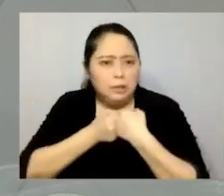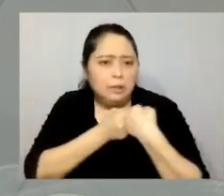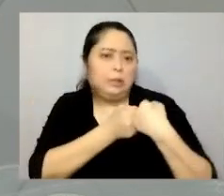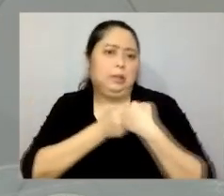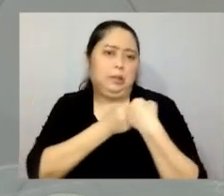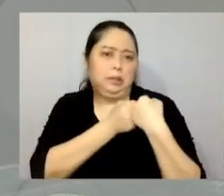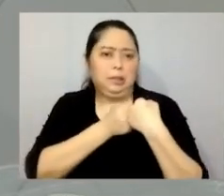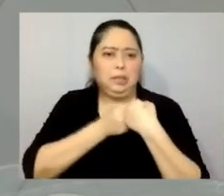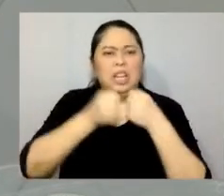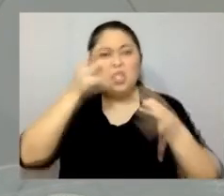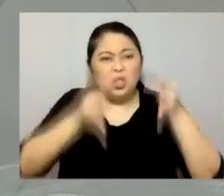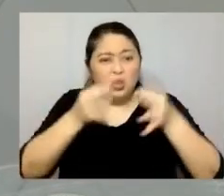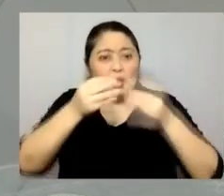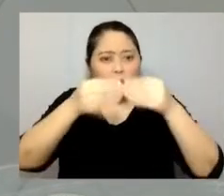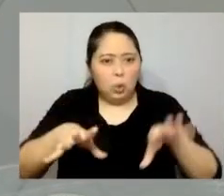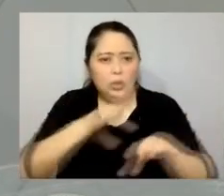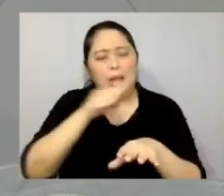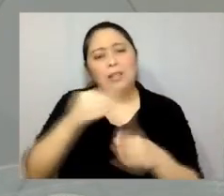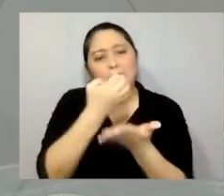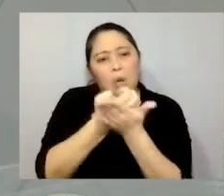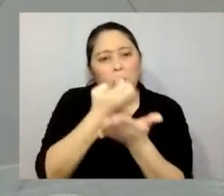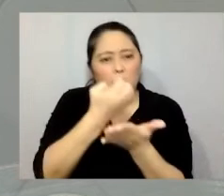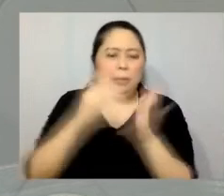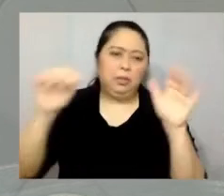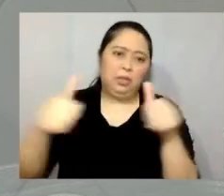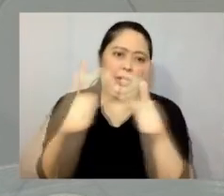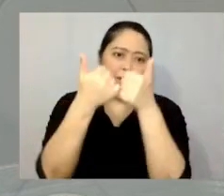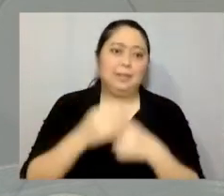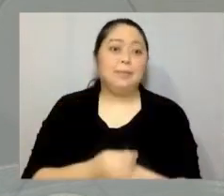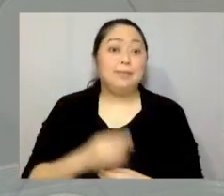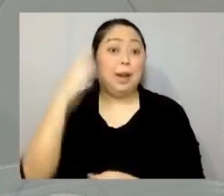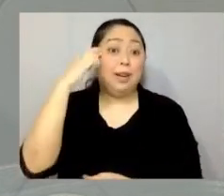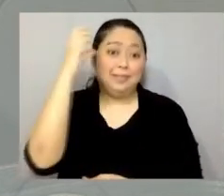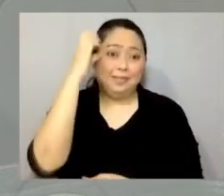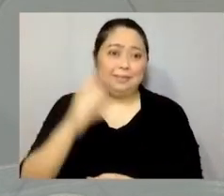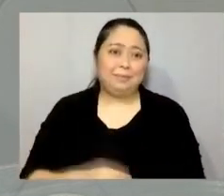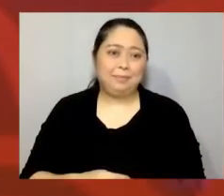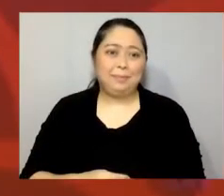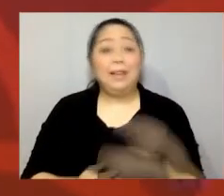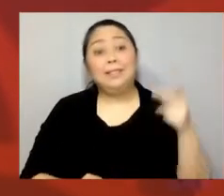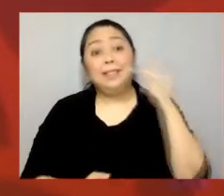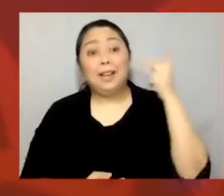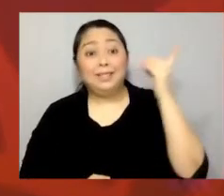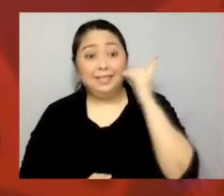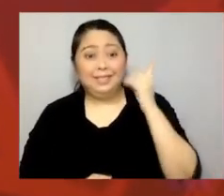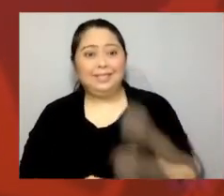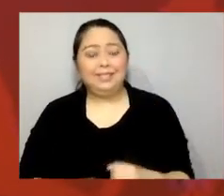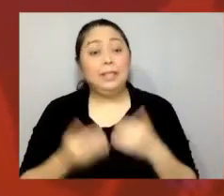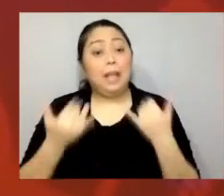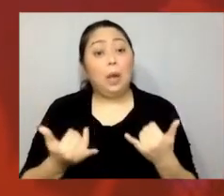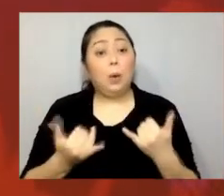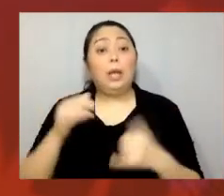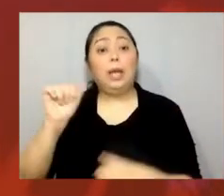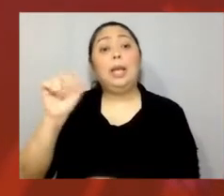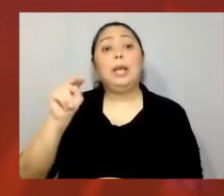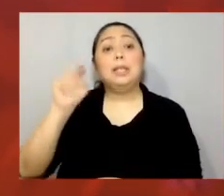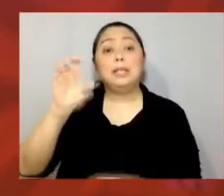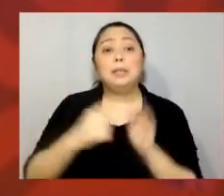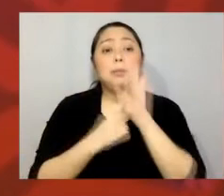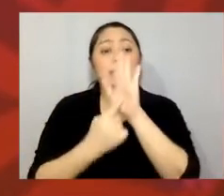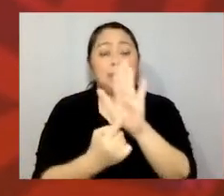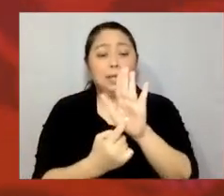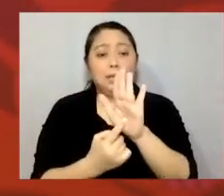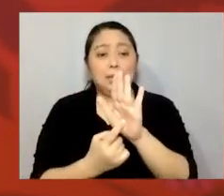struggling with historical injustices and socioeconomic challenges. I'm Ron Cruz. And I'm Karen Davila. This is